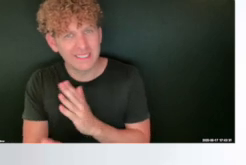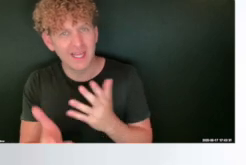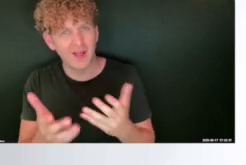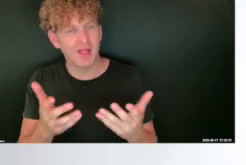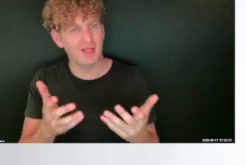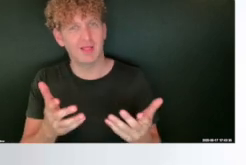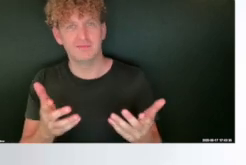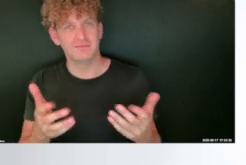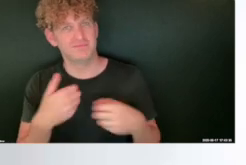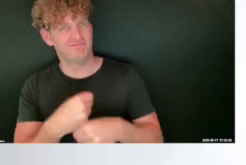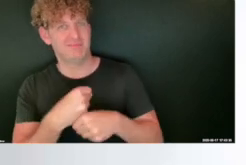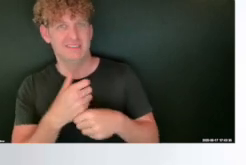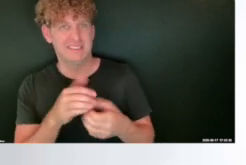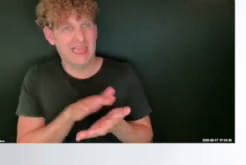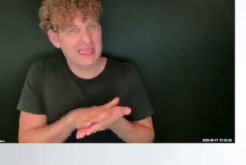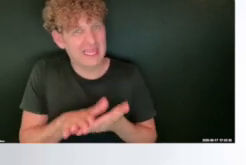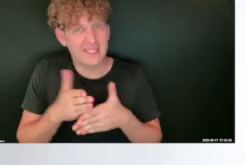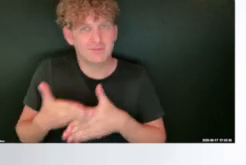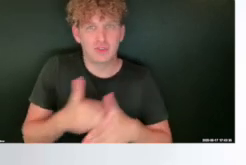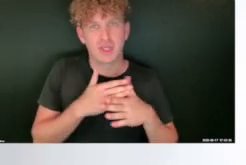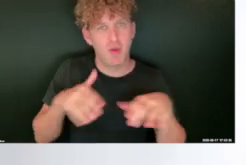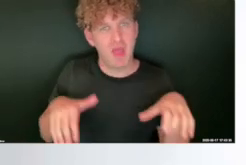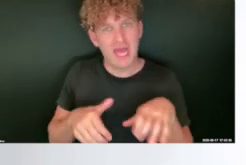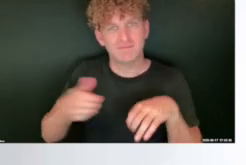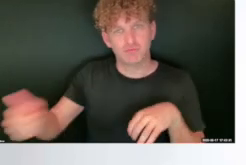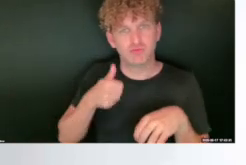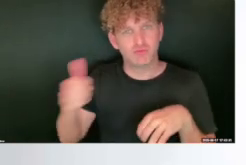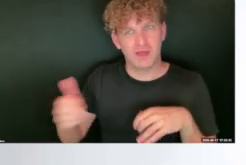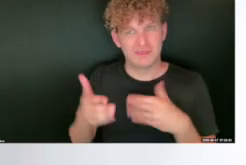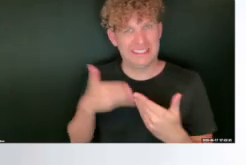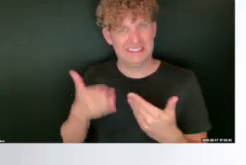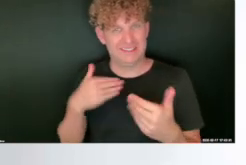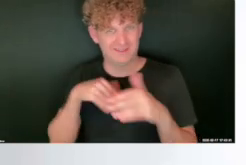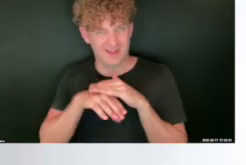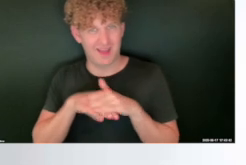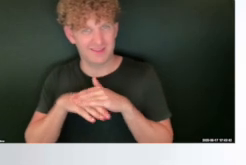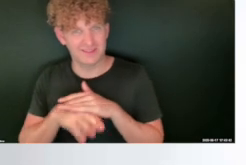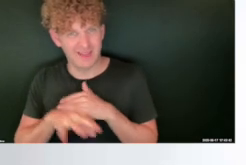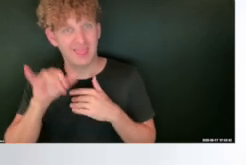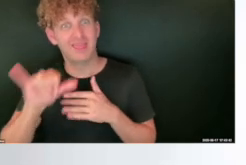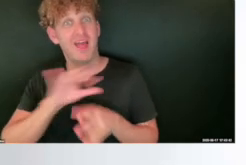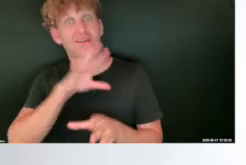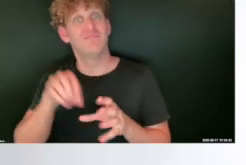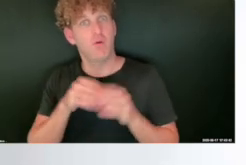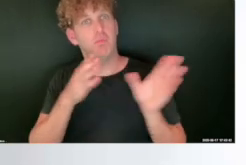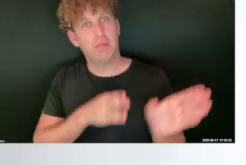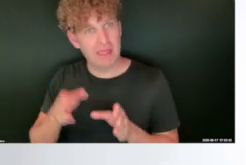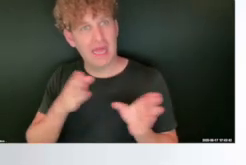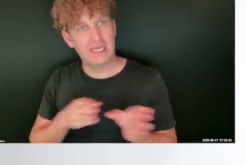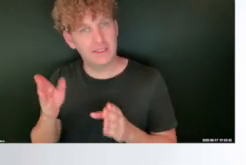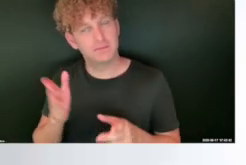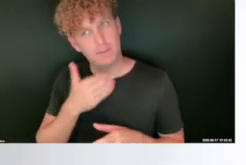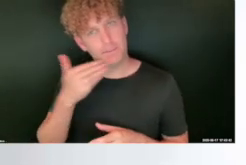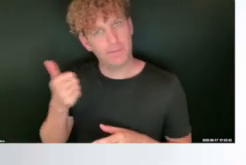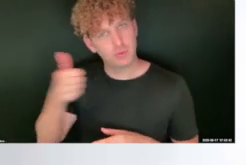the upcoming RFA website. Okay, so now here is the list of planning